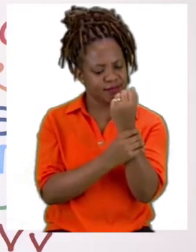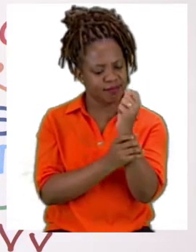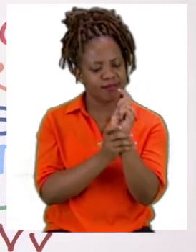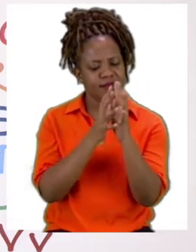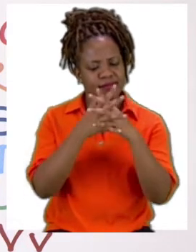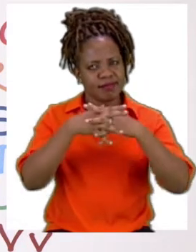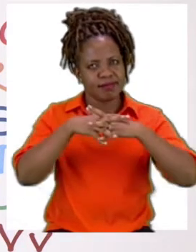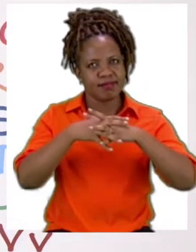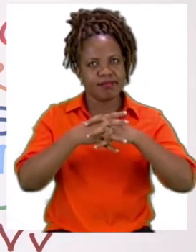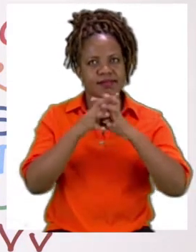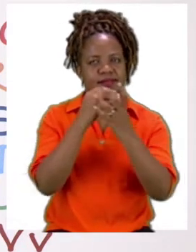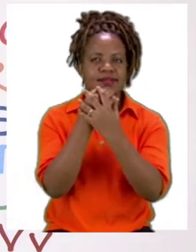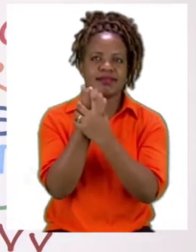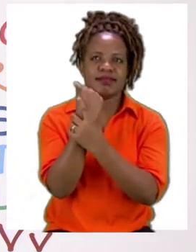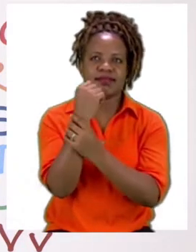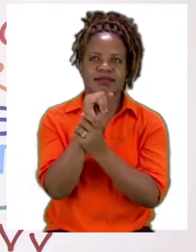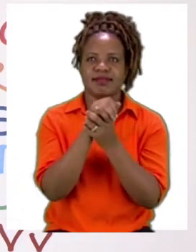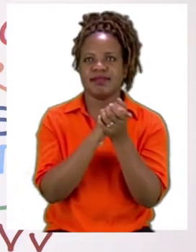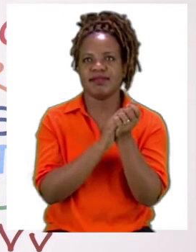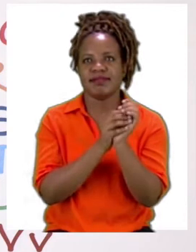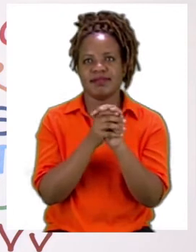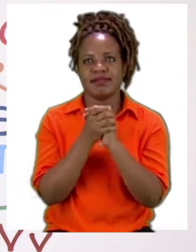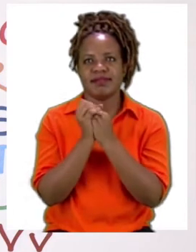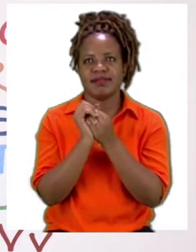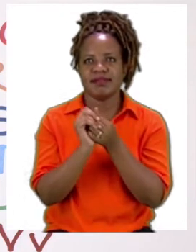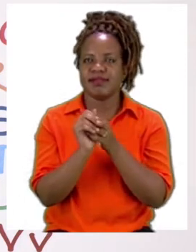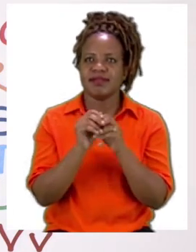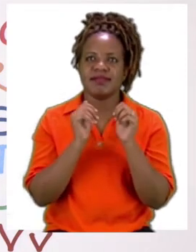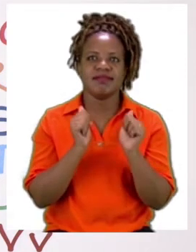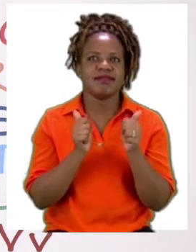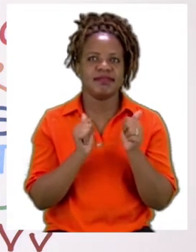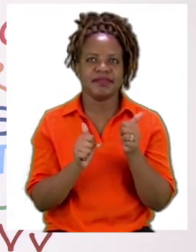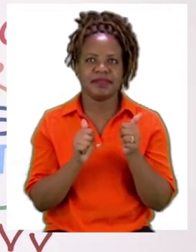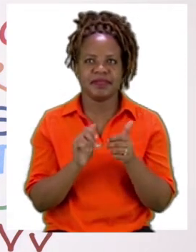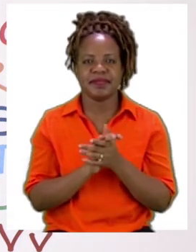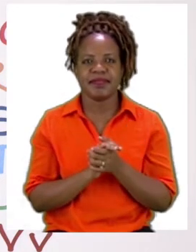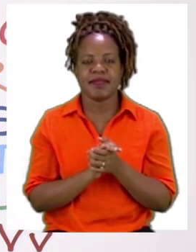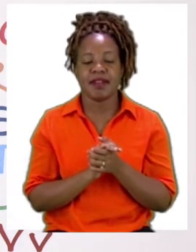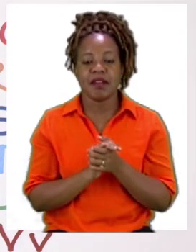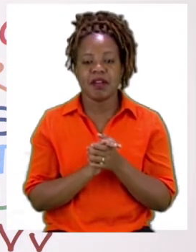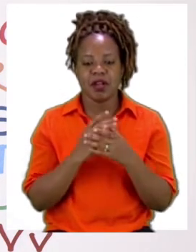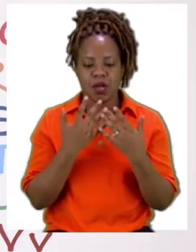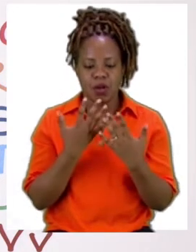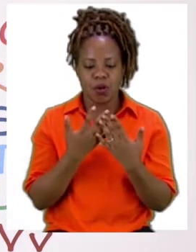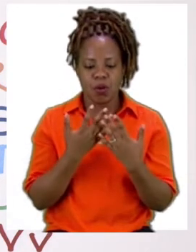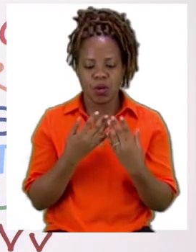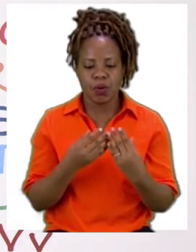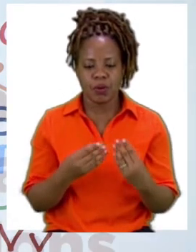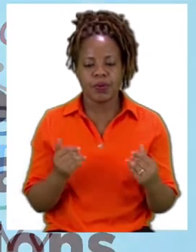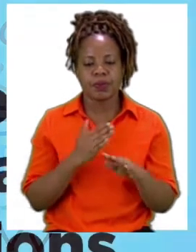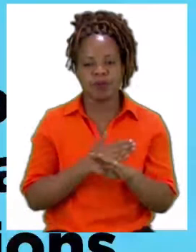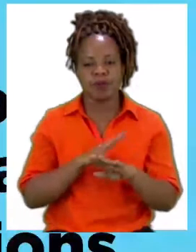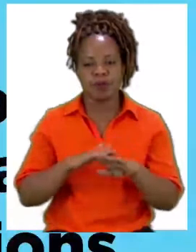hand for both sides is well covered with sanitizer. Make sure your hands are dry before you touch anything